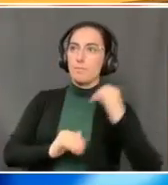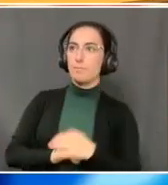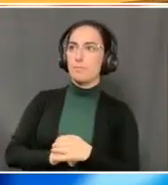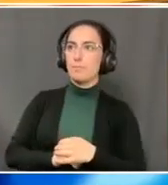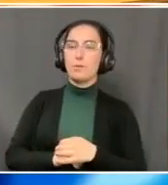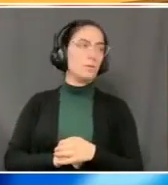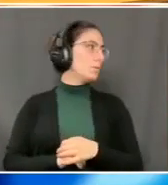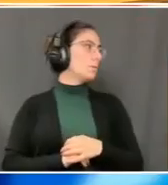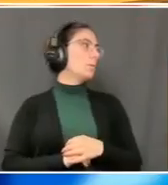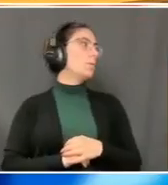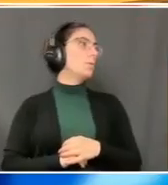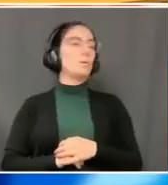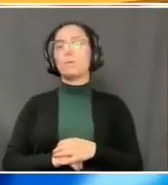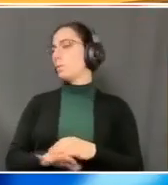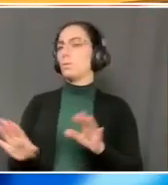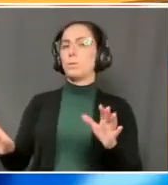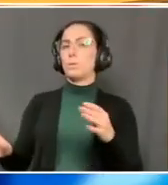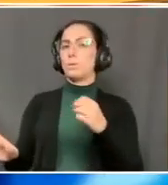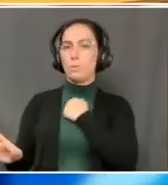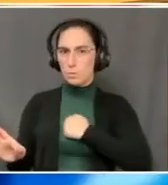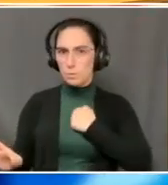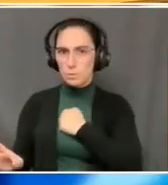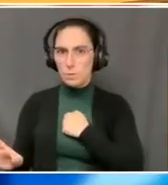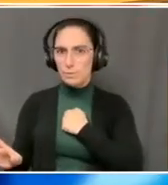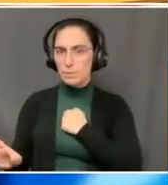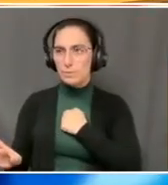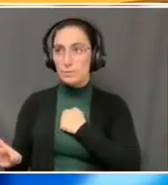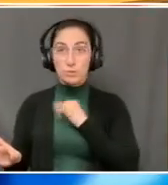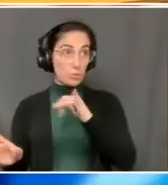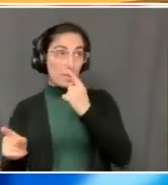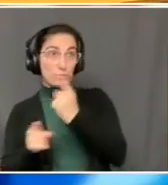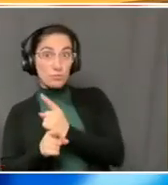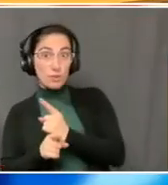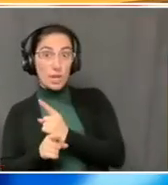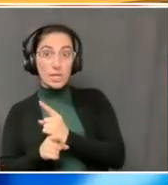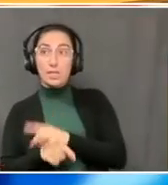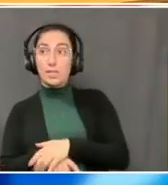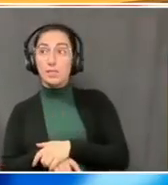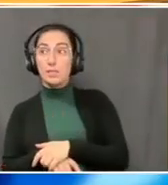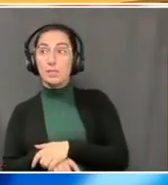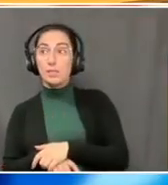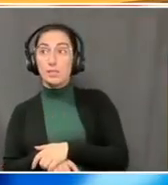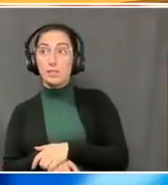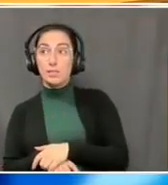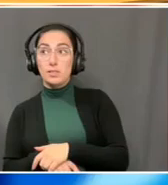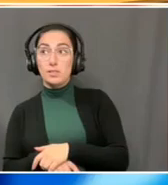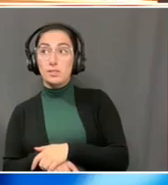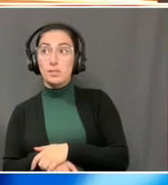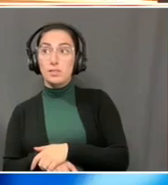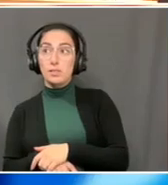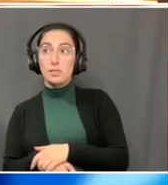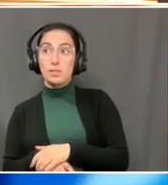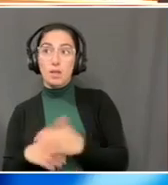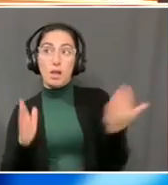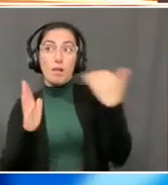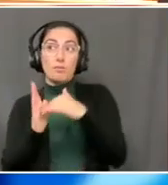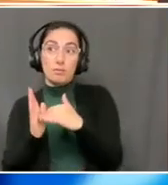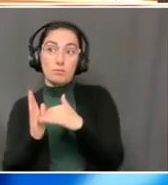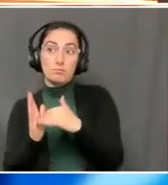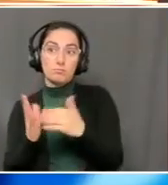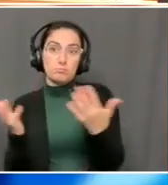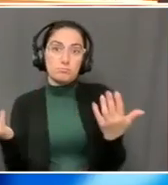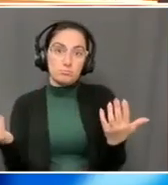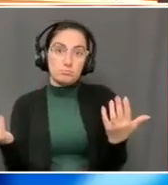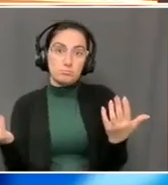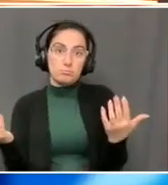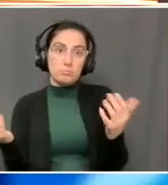my apologies. So that is correct. It's okay. Again, this goes, not that I can tell